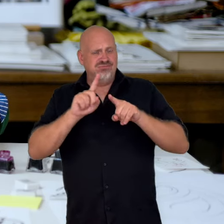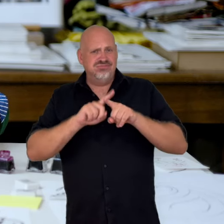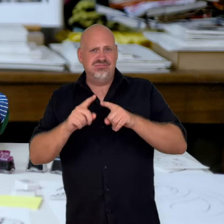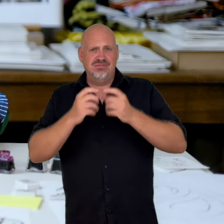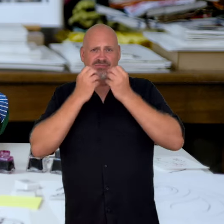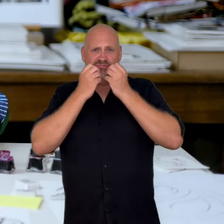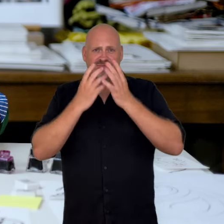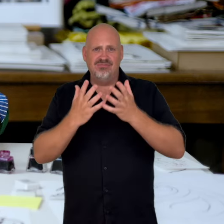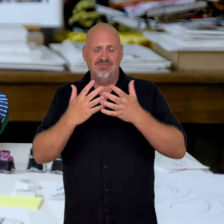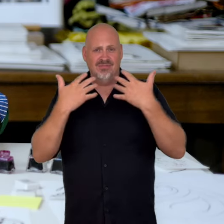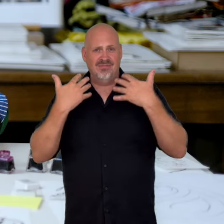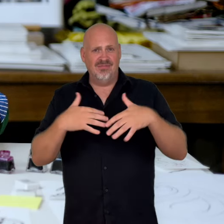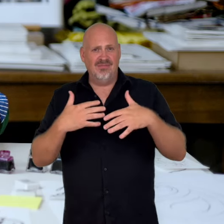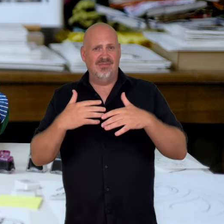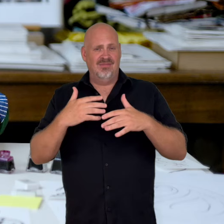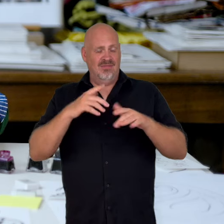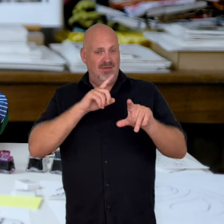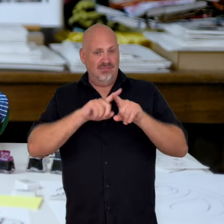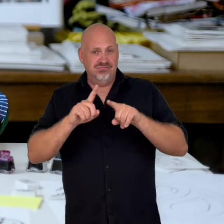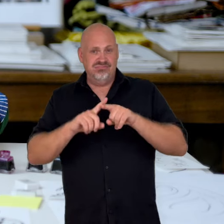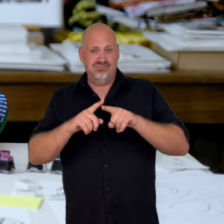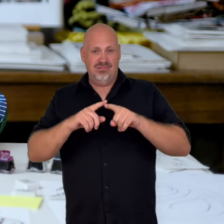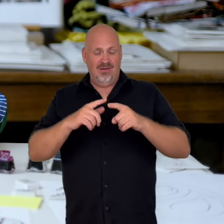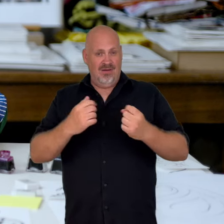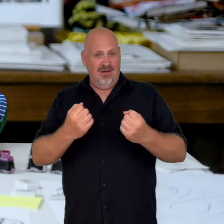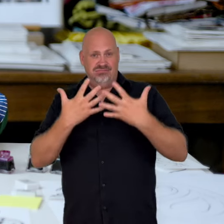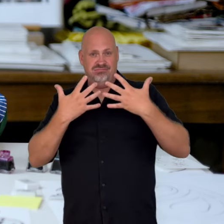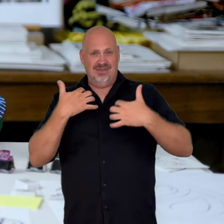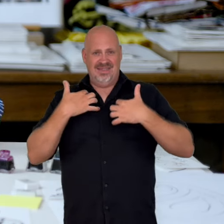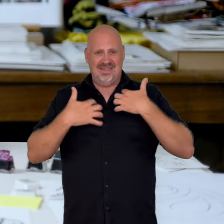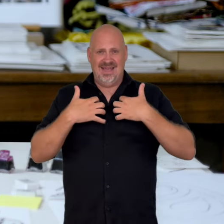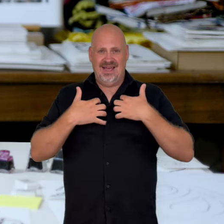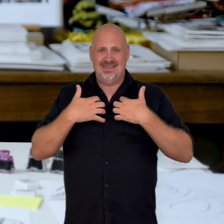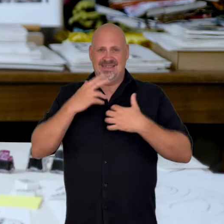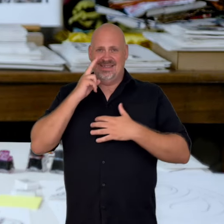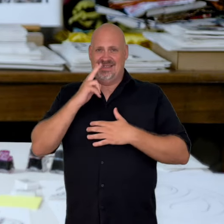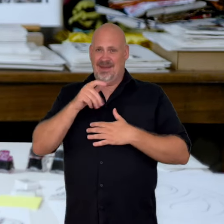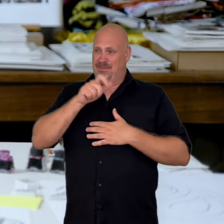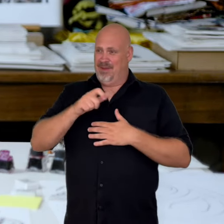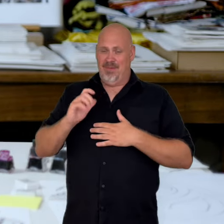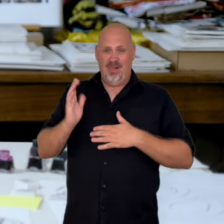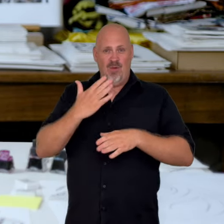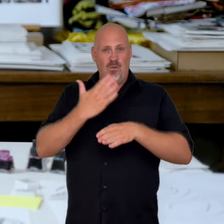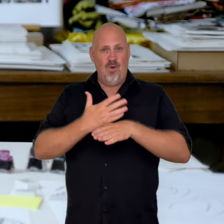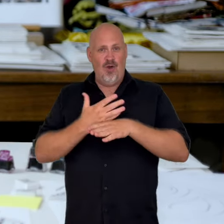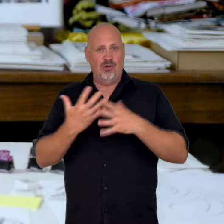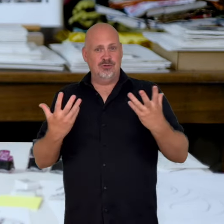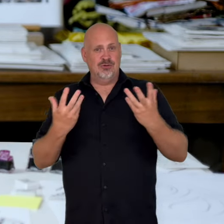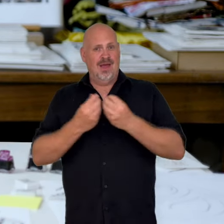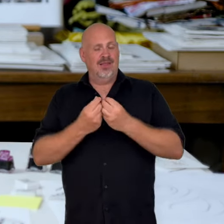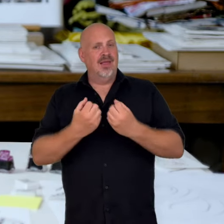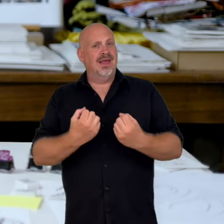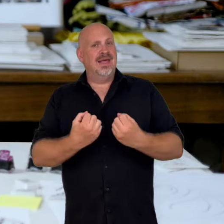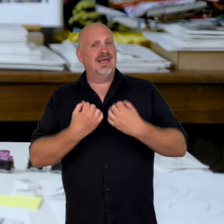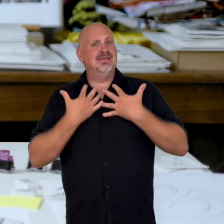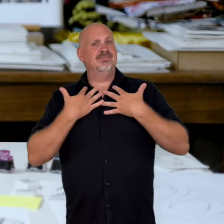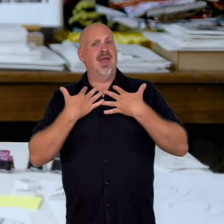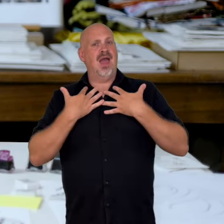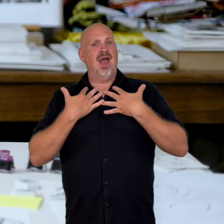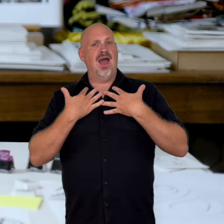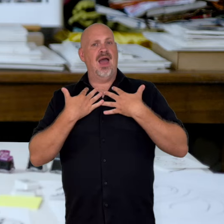to see your work. And I'm really looking forward to seeing what absolutely wonderful